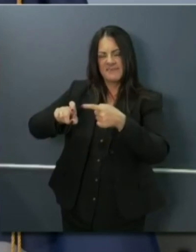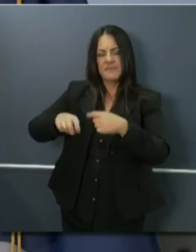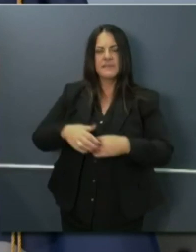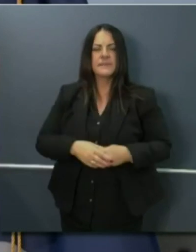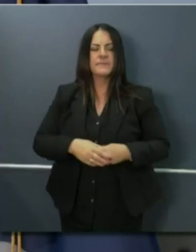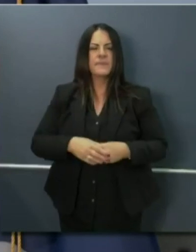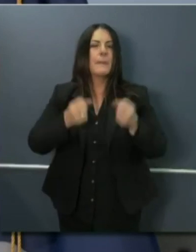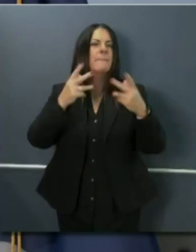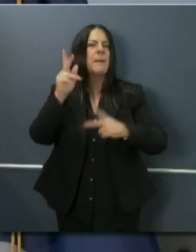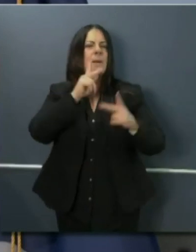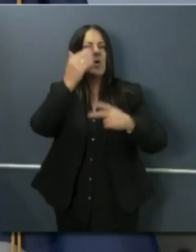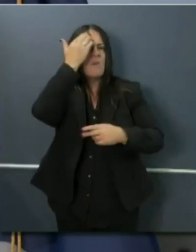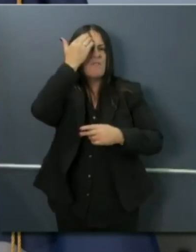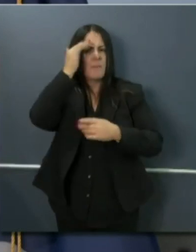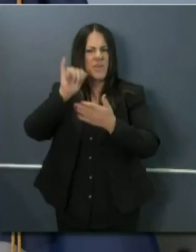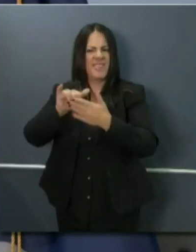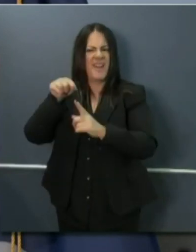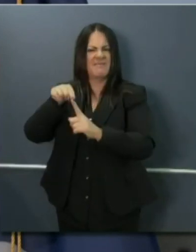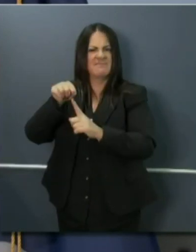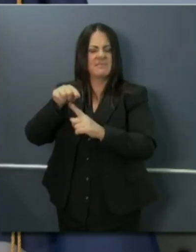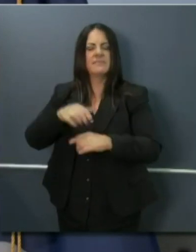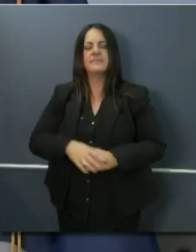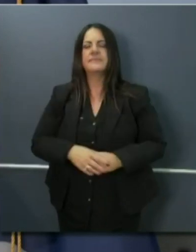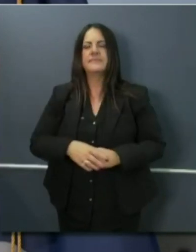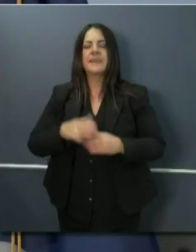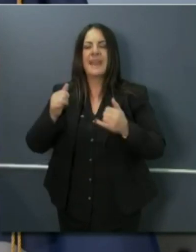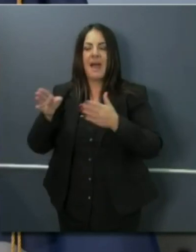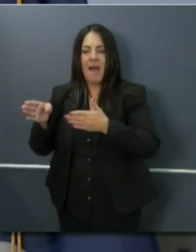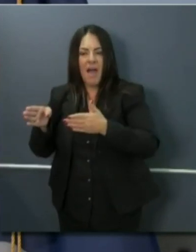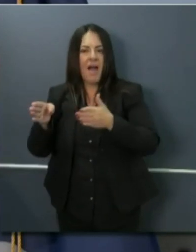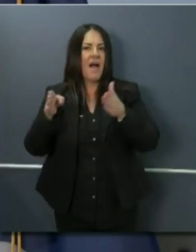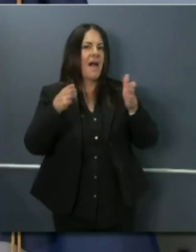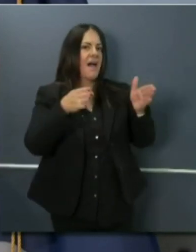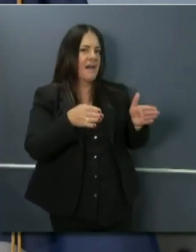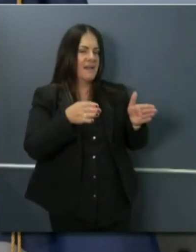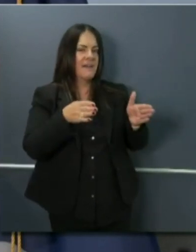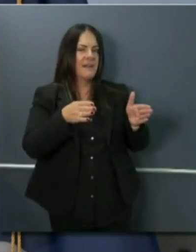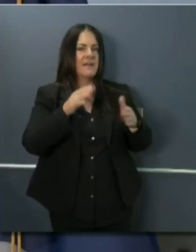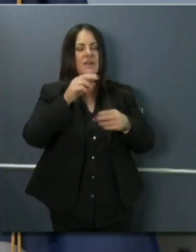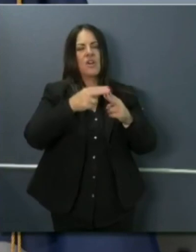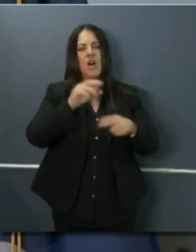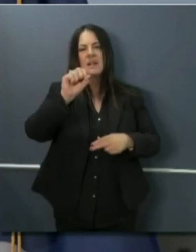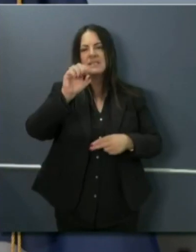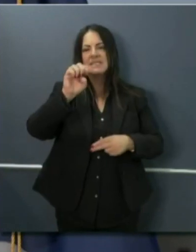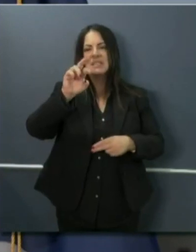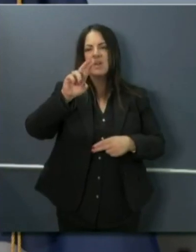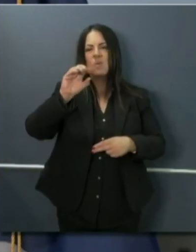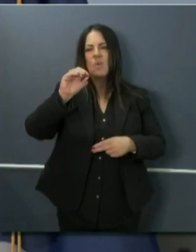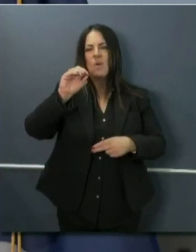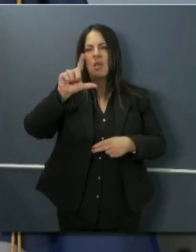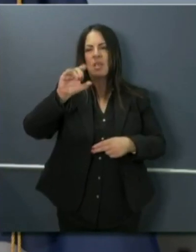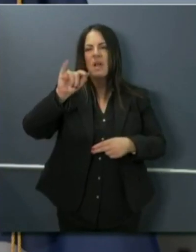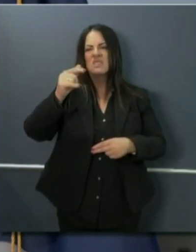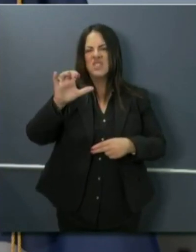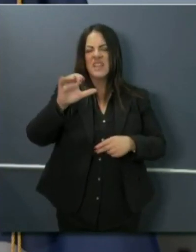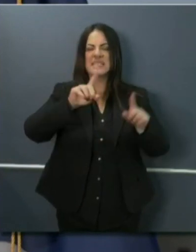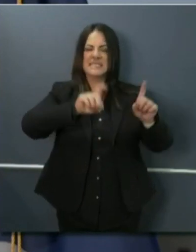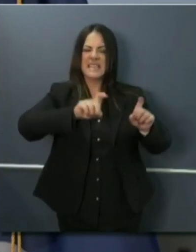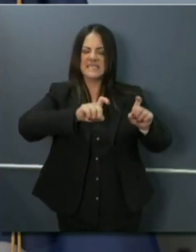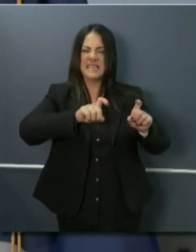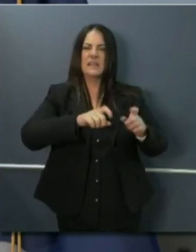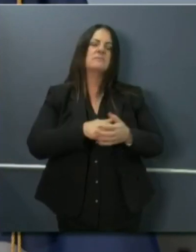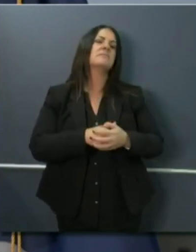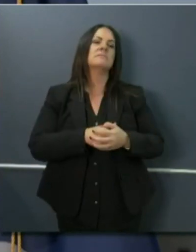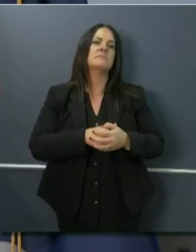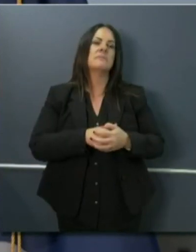many people are familiar with, and now moving into the serologic testing zone to allow us to bring on